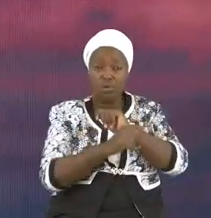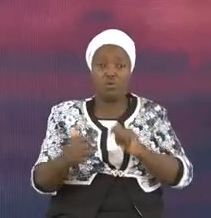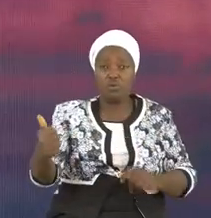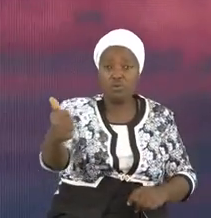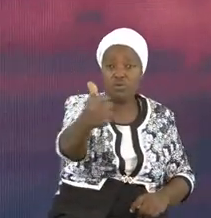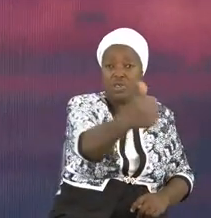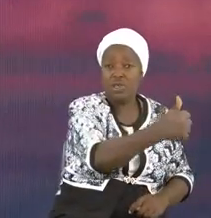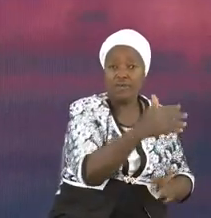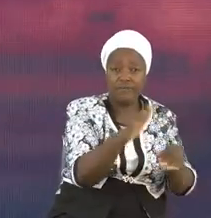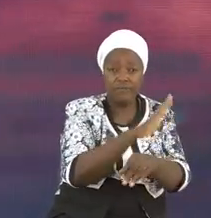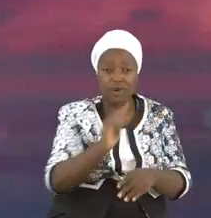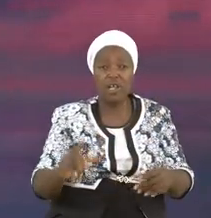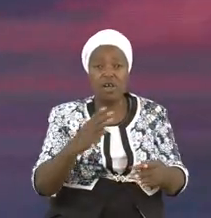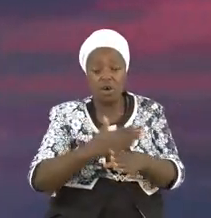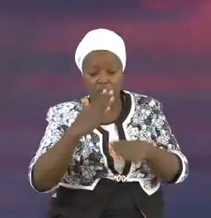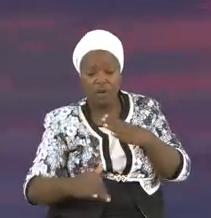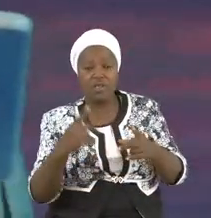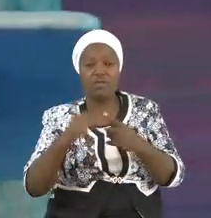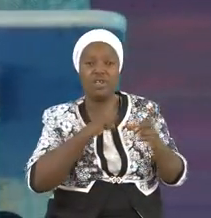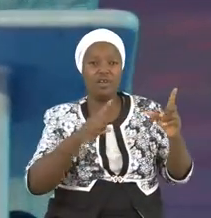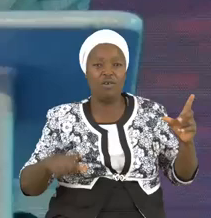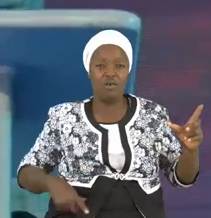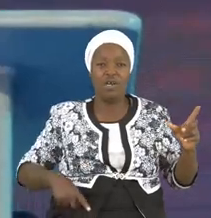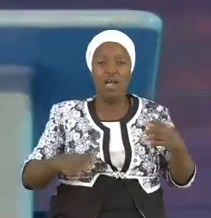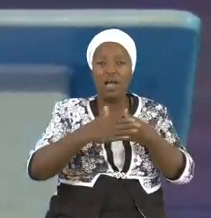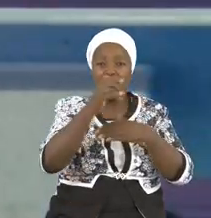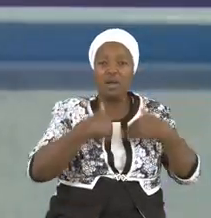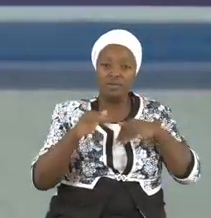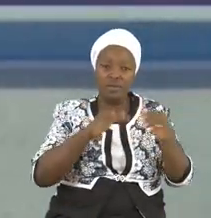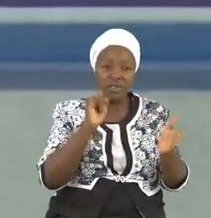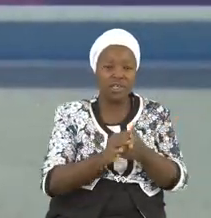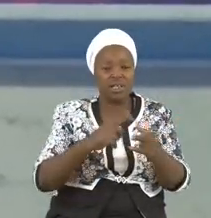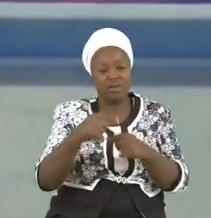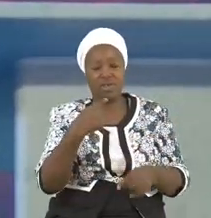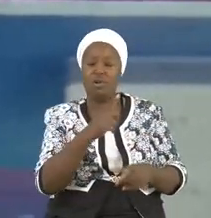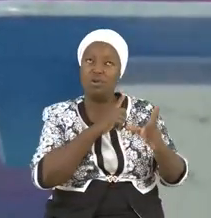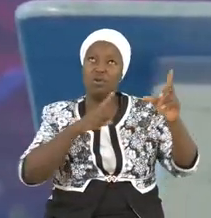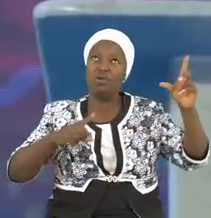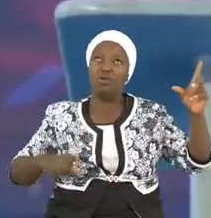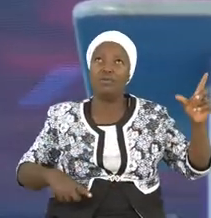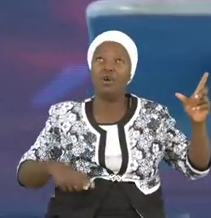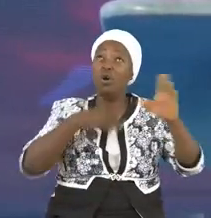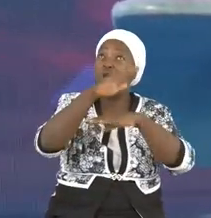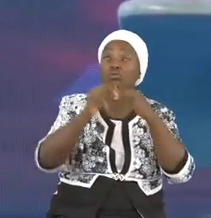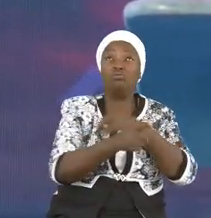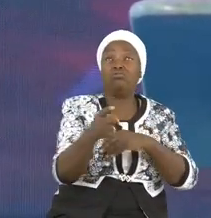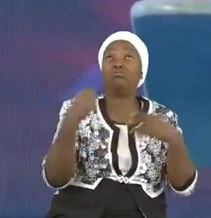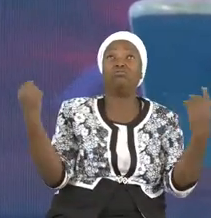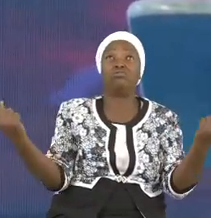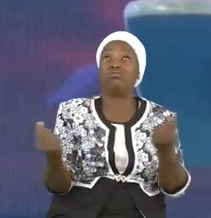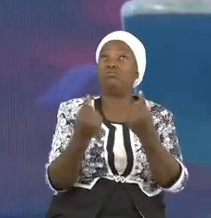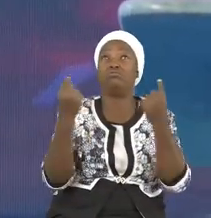fully, completely to the Lord. After you've done that, you say, Lord, All those things